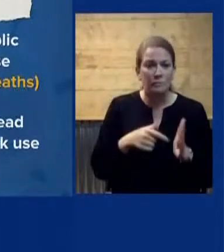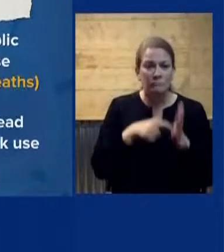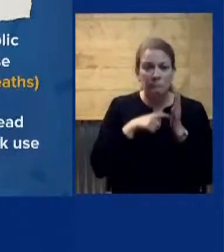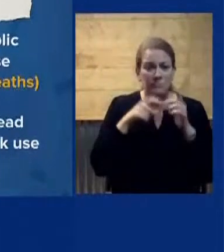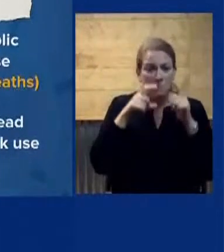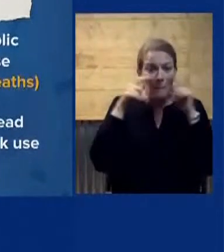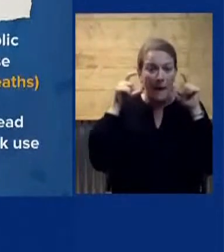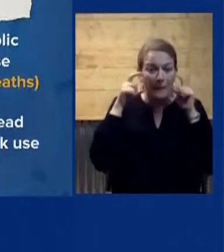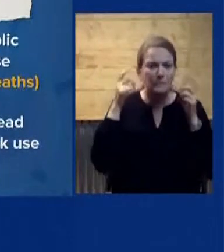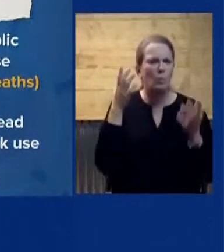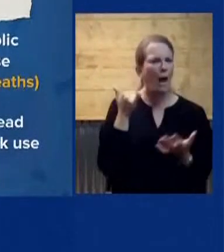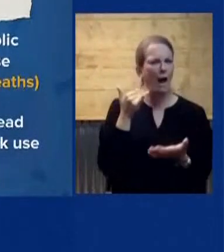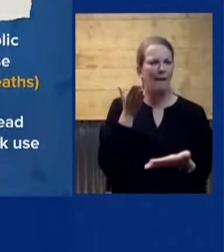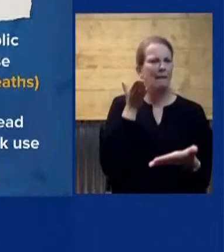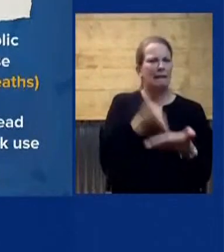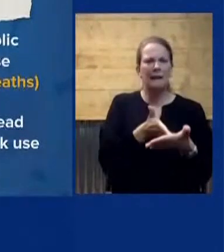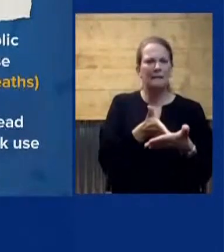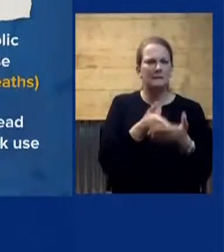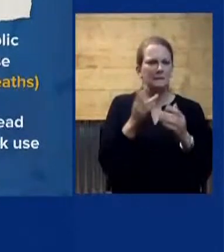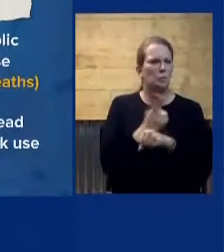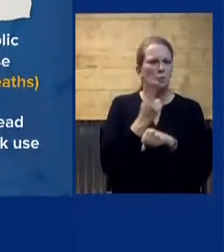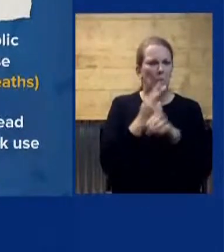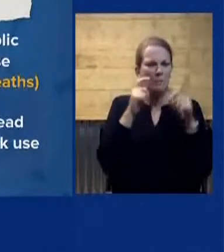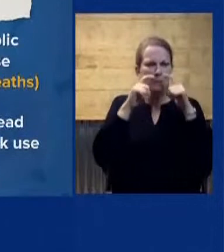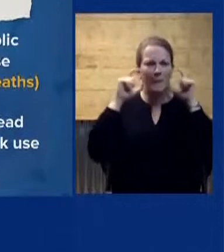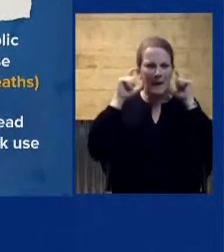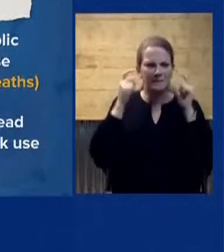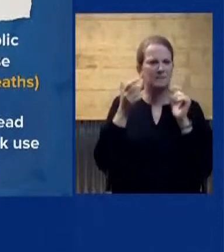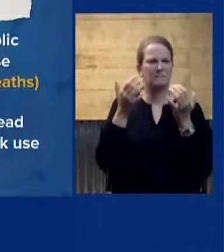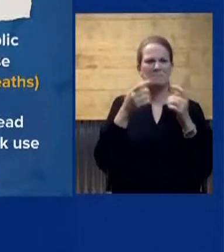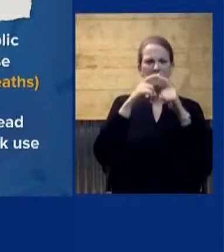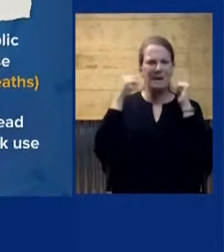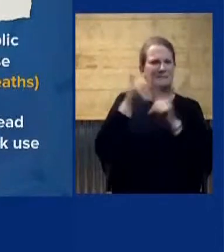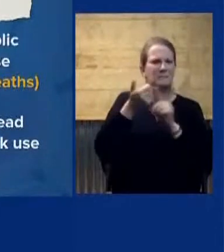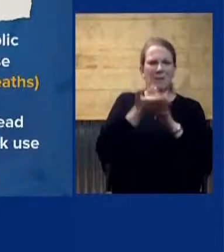That you were against masks and you made them a political symbol?